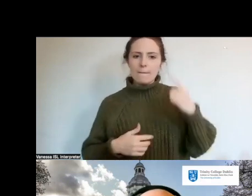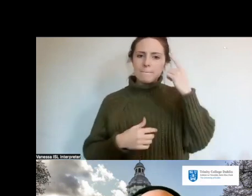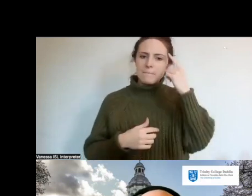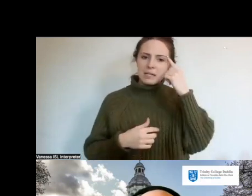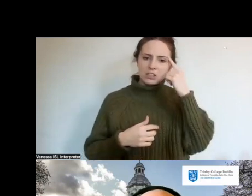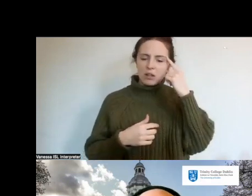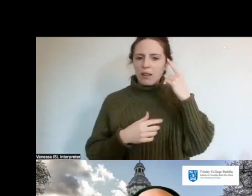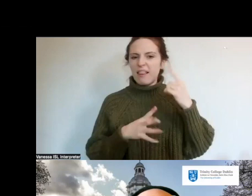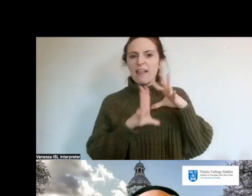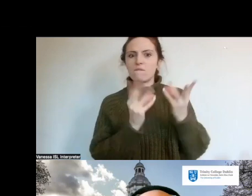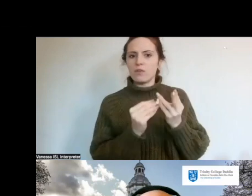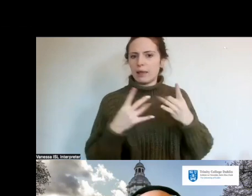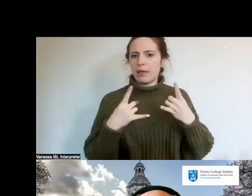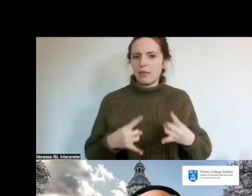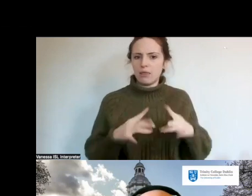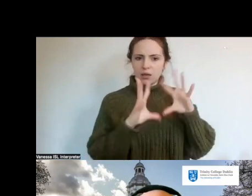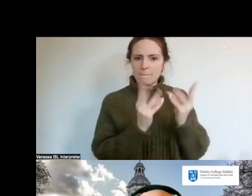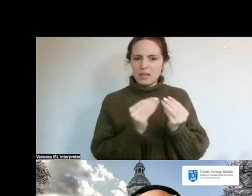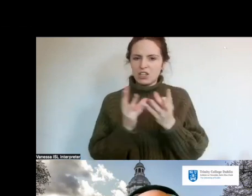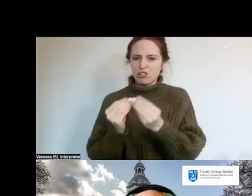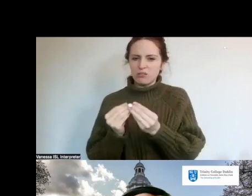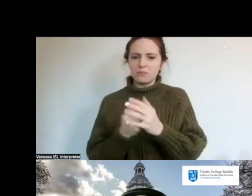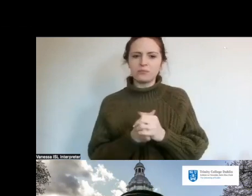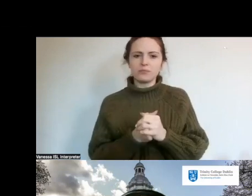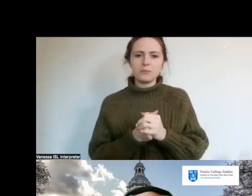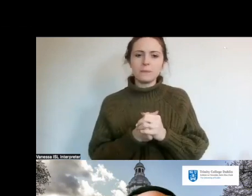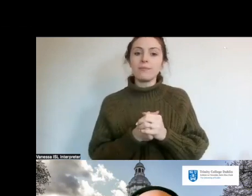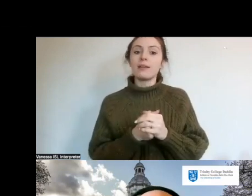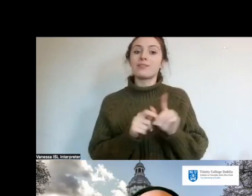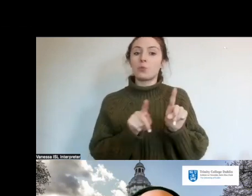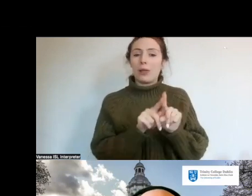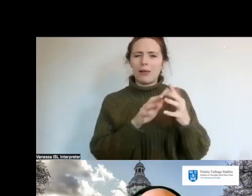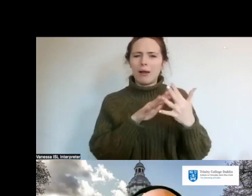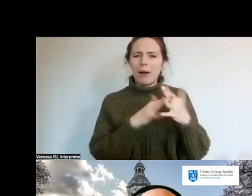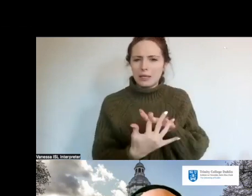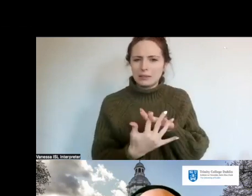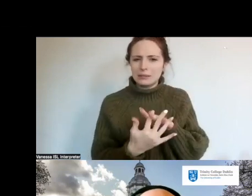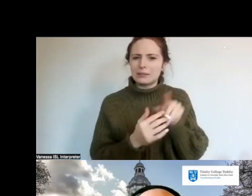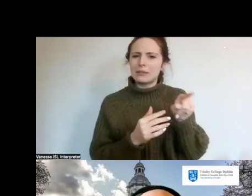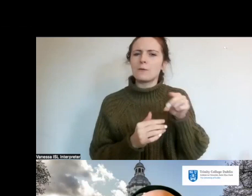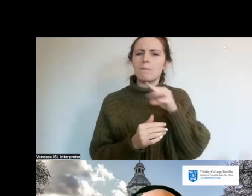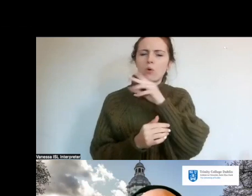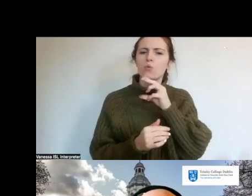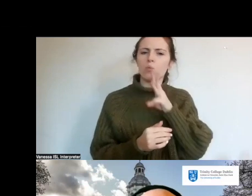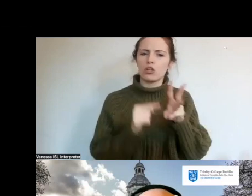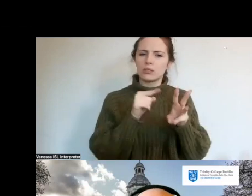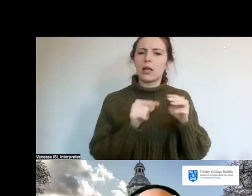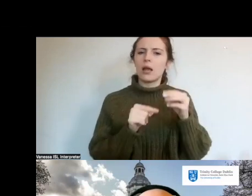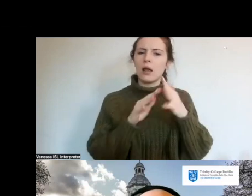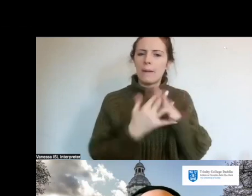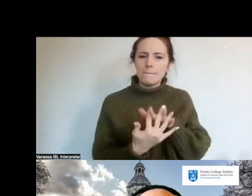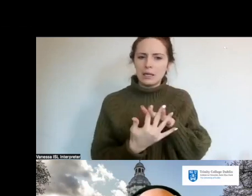needs along a continuum of complexity. And that's an important concept, that complexity is a continuum and it